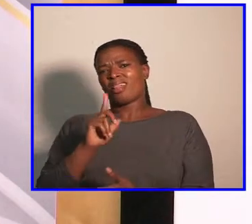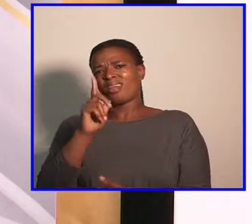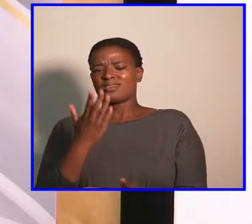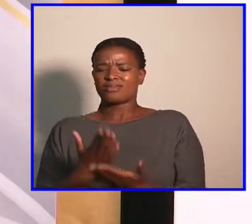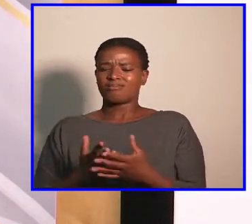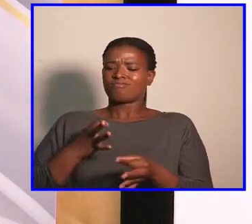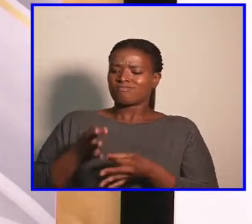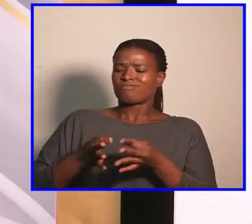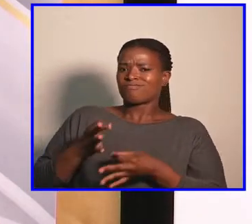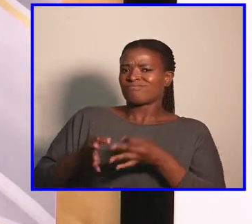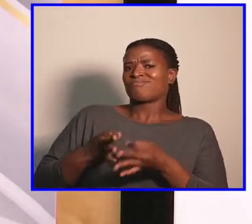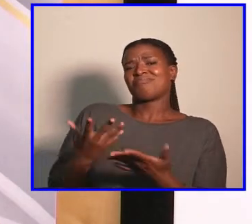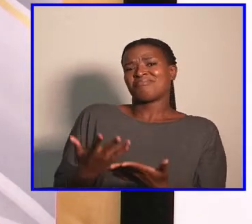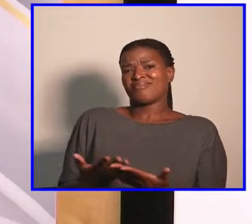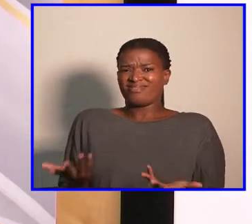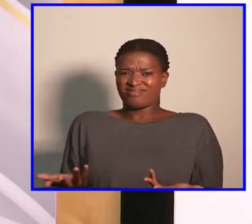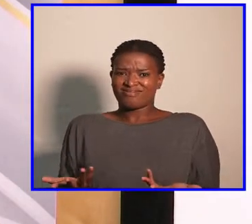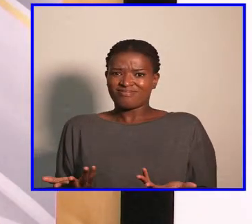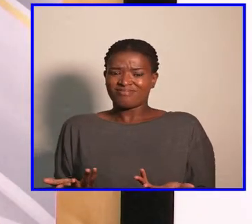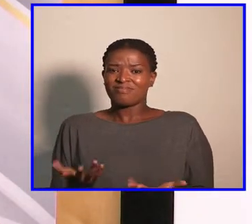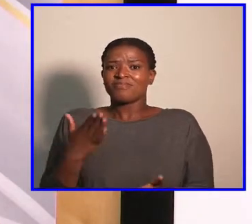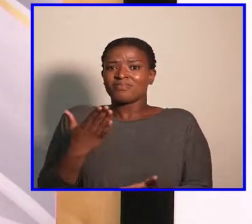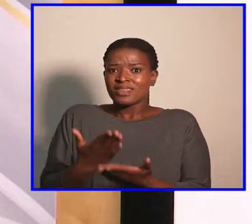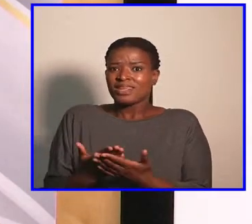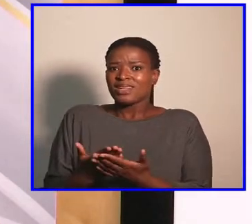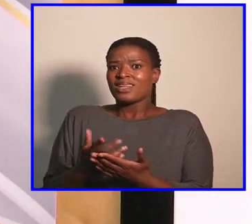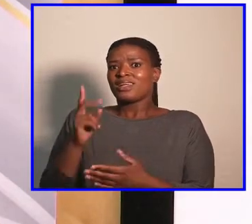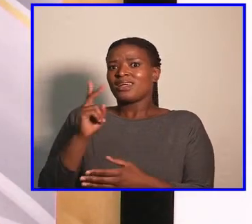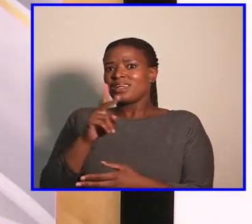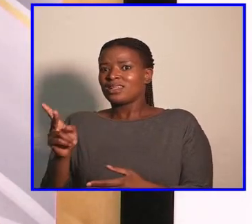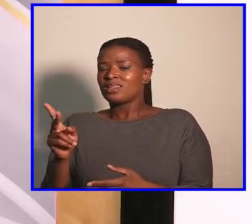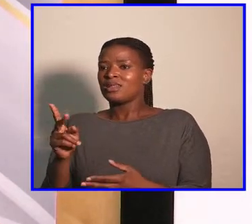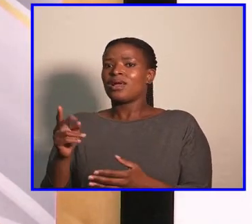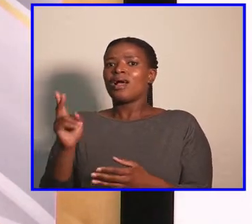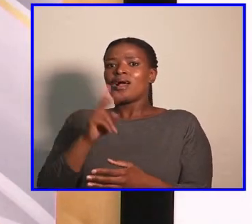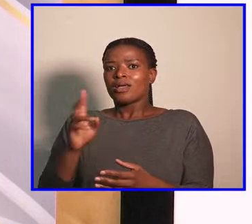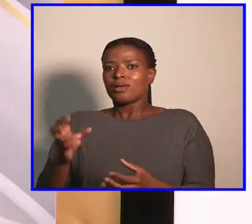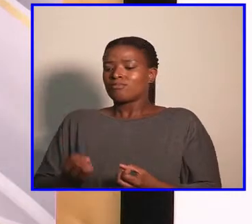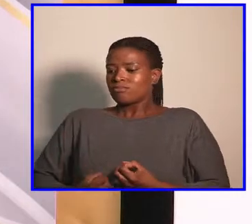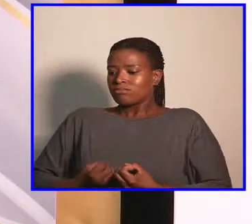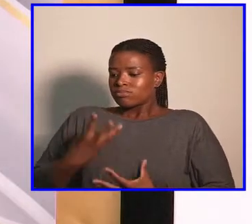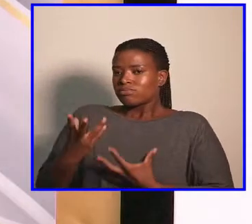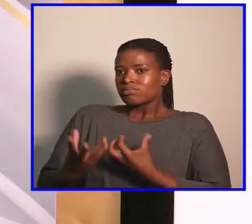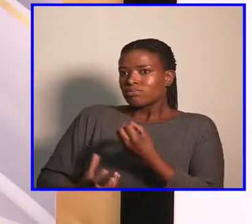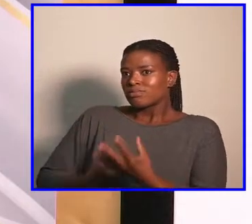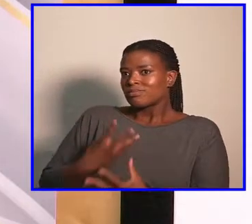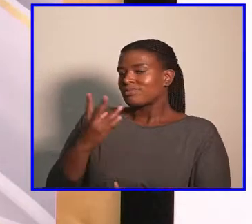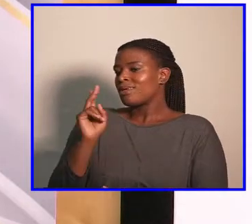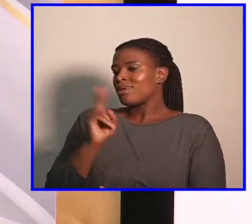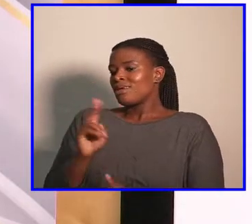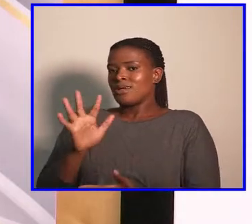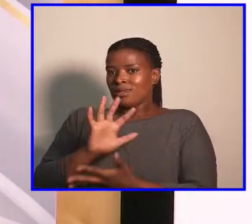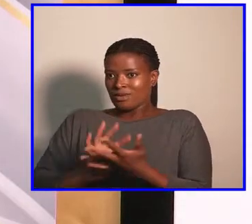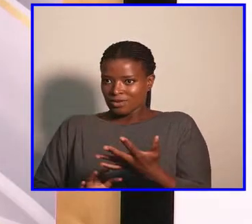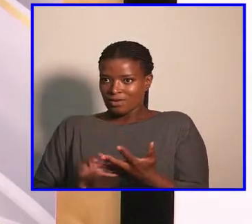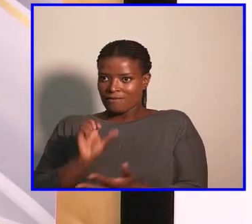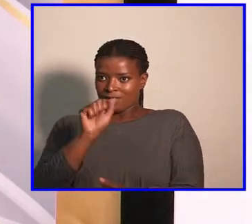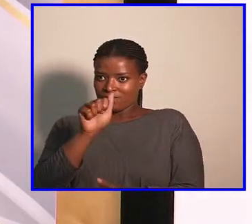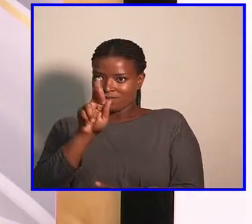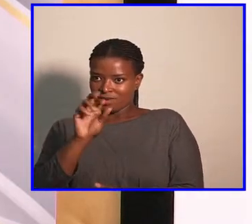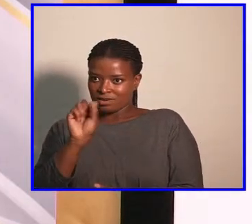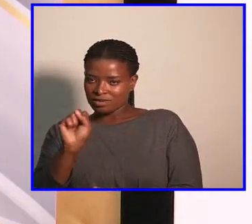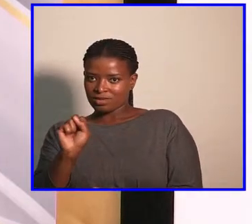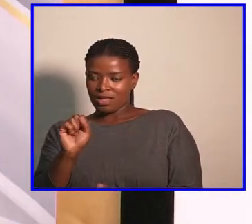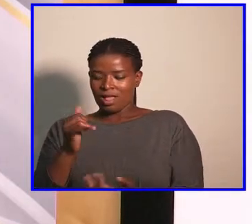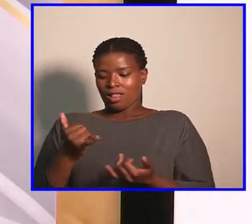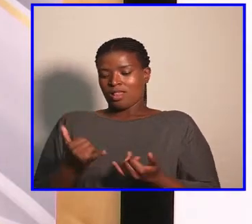ways in the coming days to give expression to this wonderful story of SARS. But for now, and for this moment,